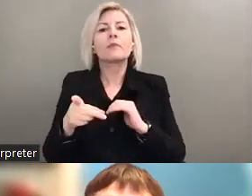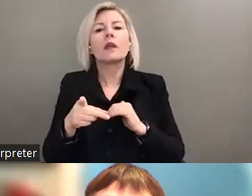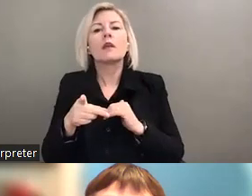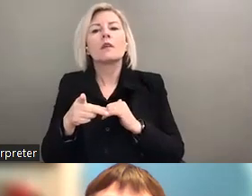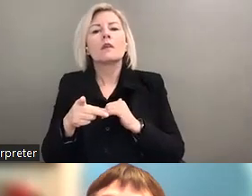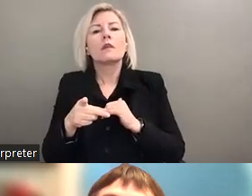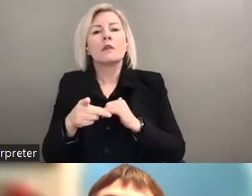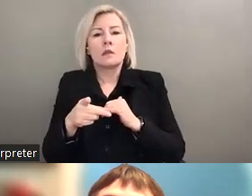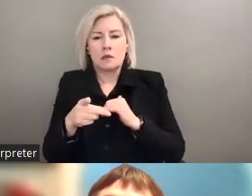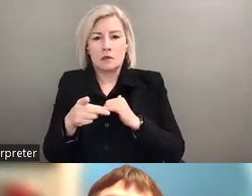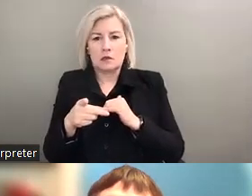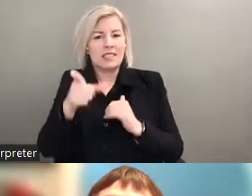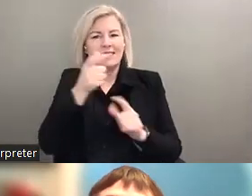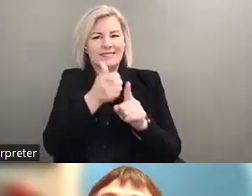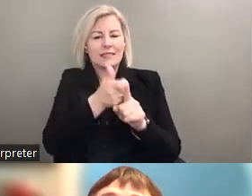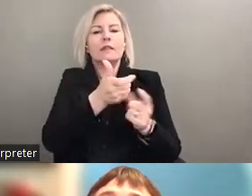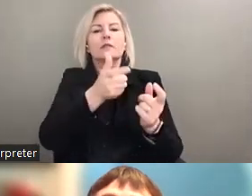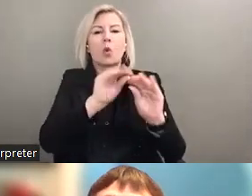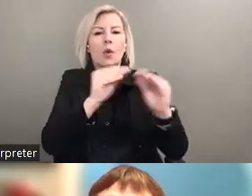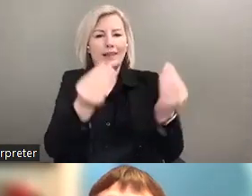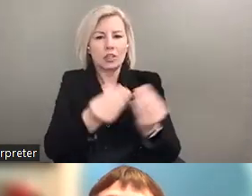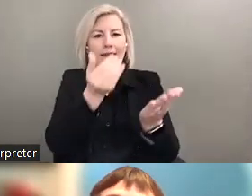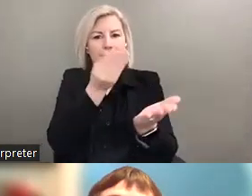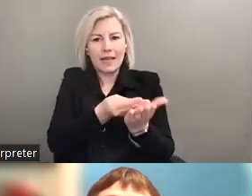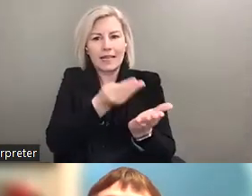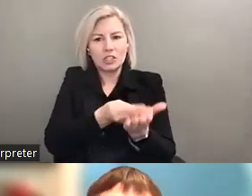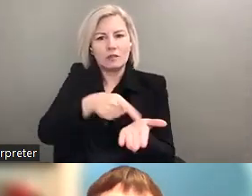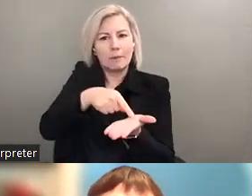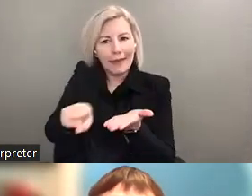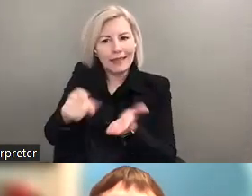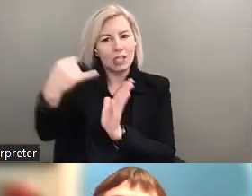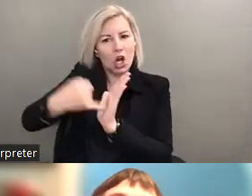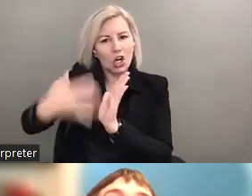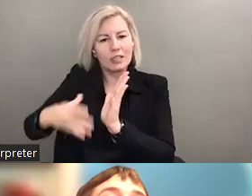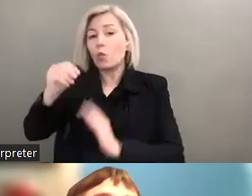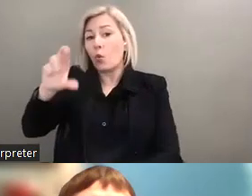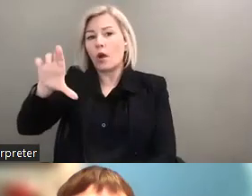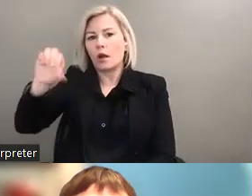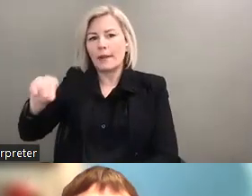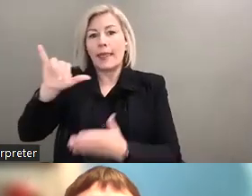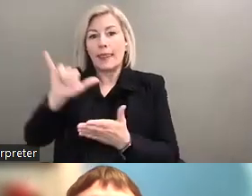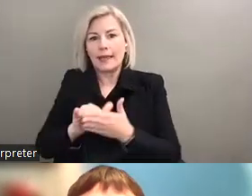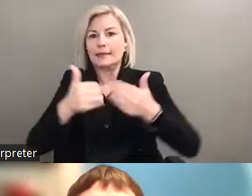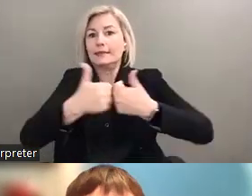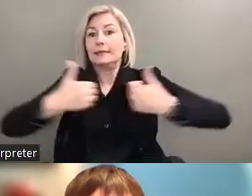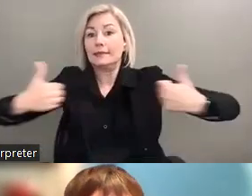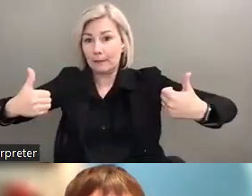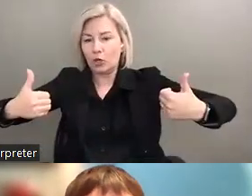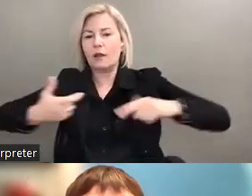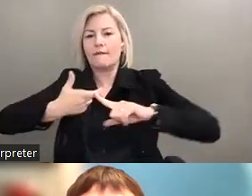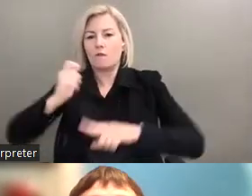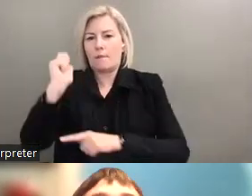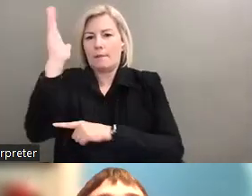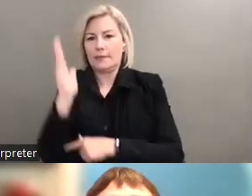defines presenter as an organization that financially compensates an artist or company that is a separate entity from the